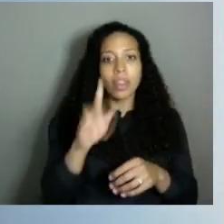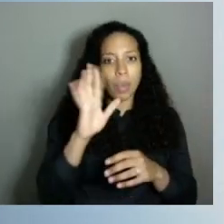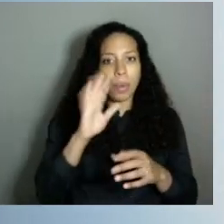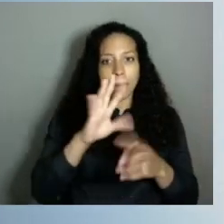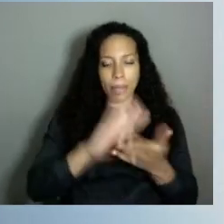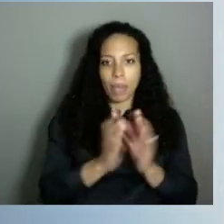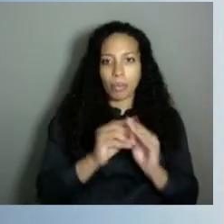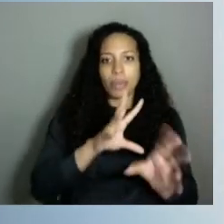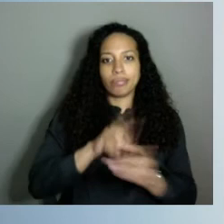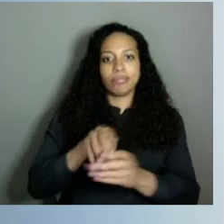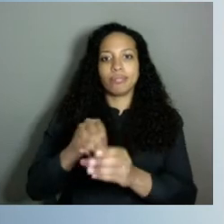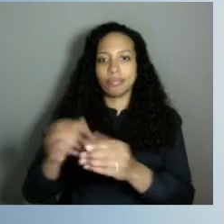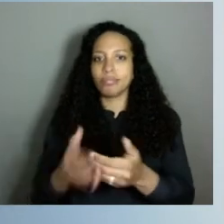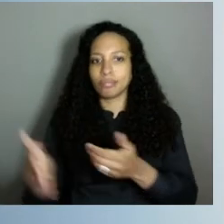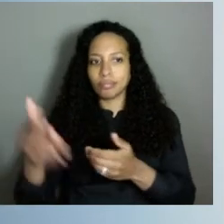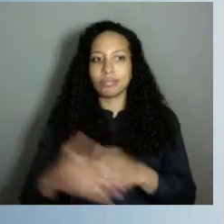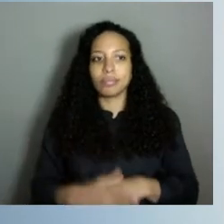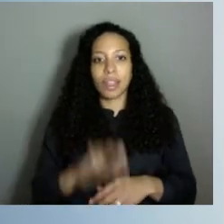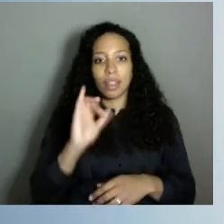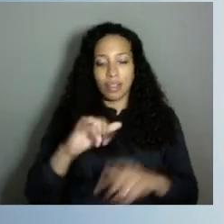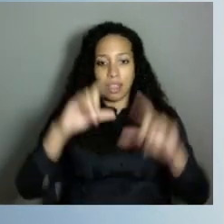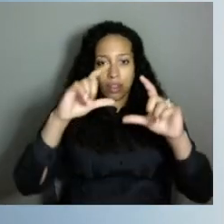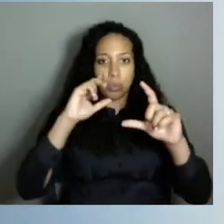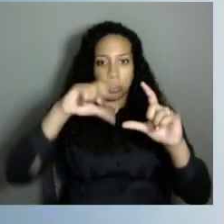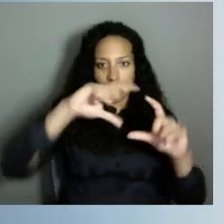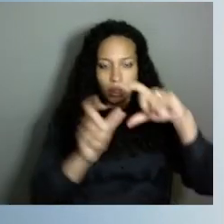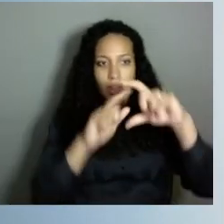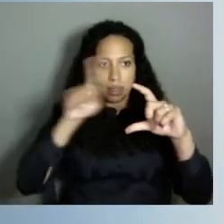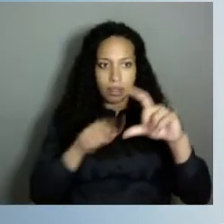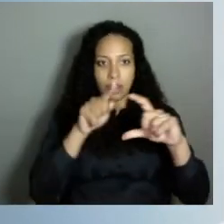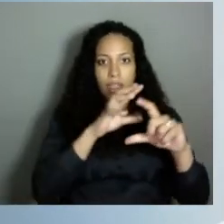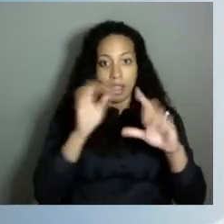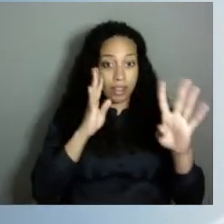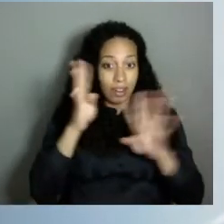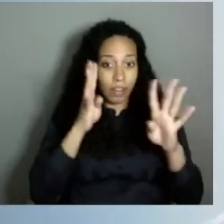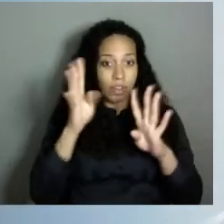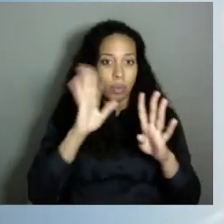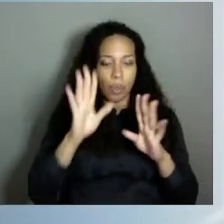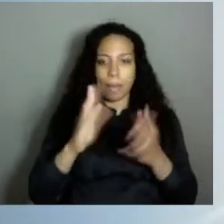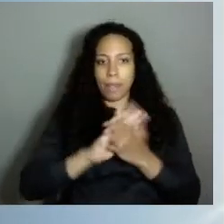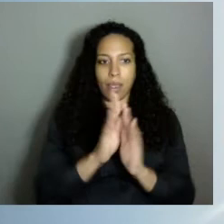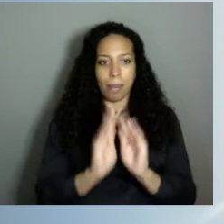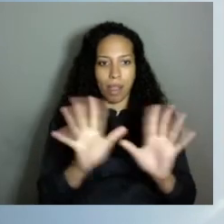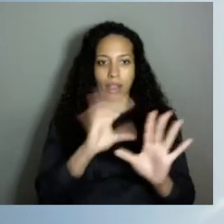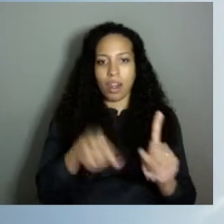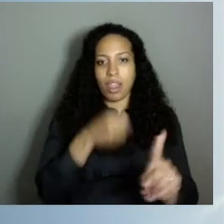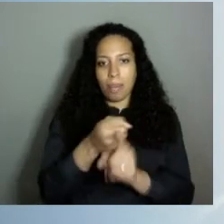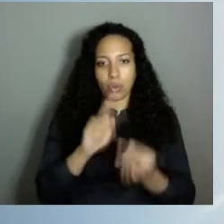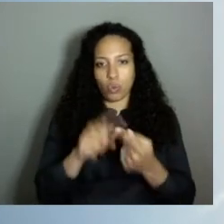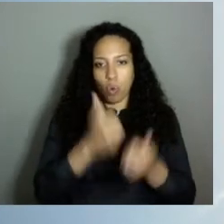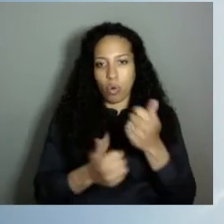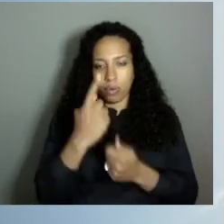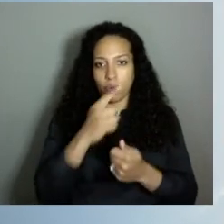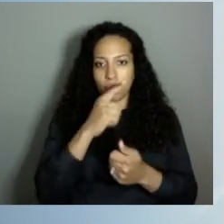And this is where the flywheel starts spinning and the benefits of inclusive innovation become evident and impactful to all involved. Thanks for the time to share